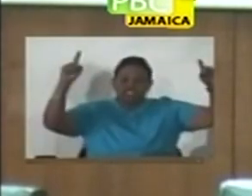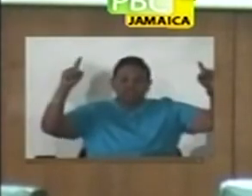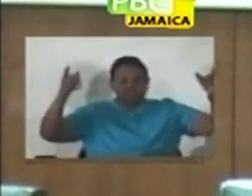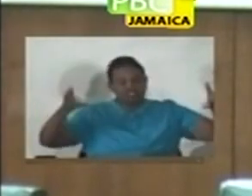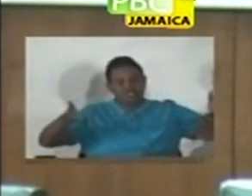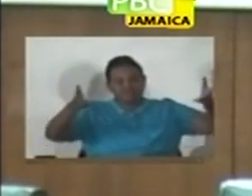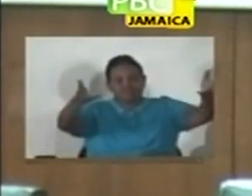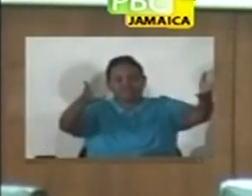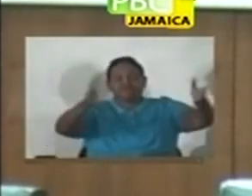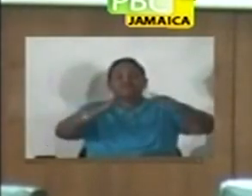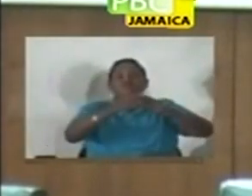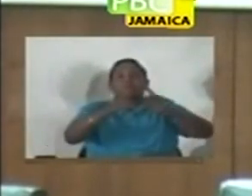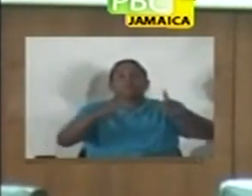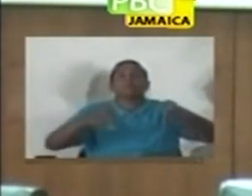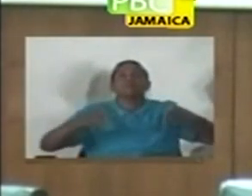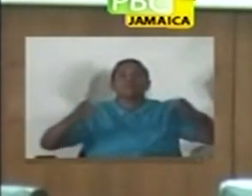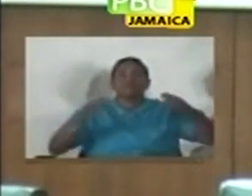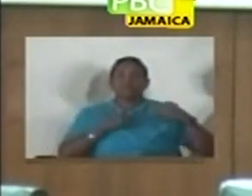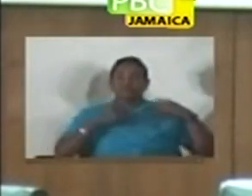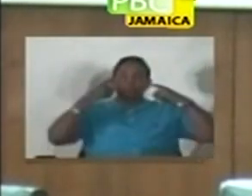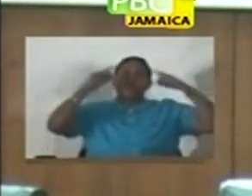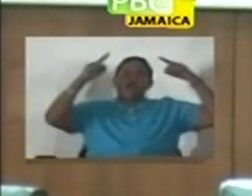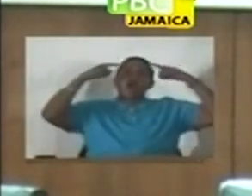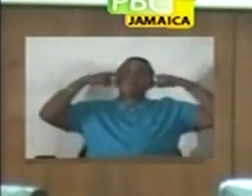the citizens' hand.